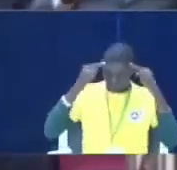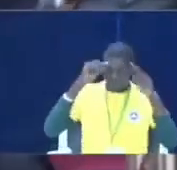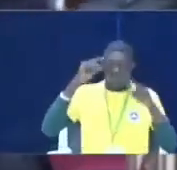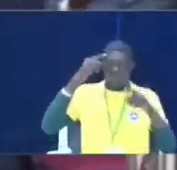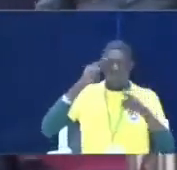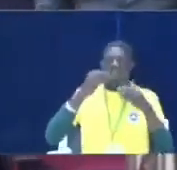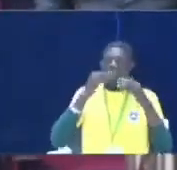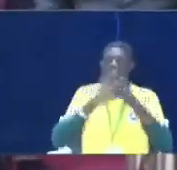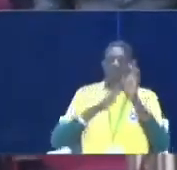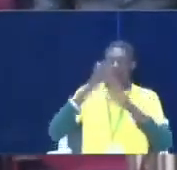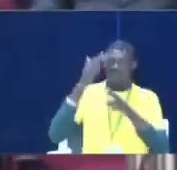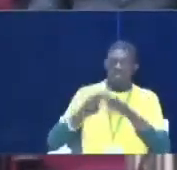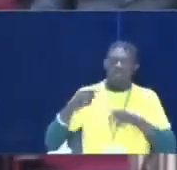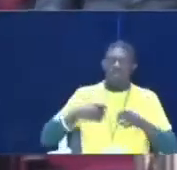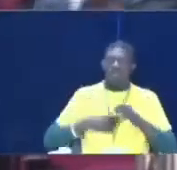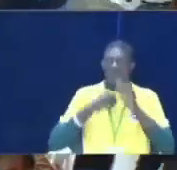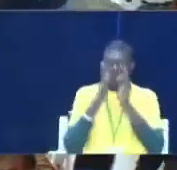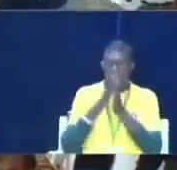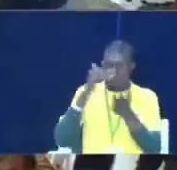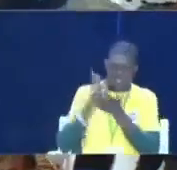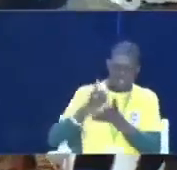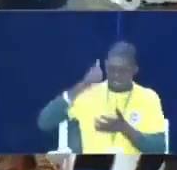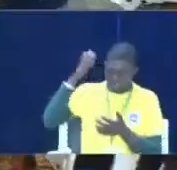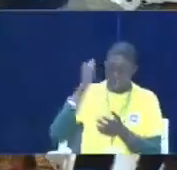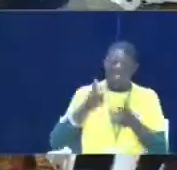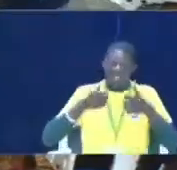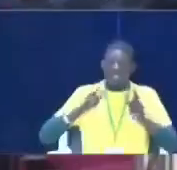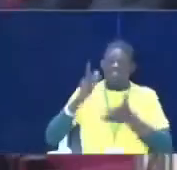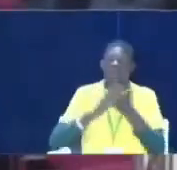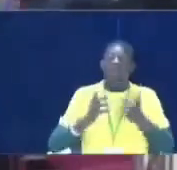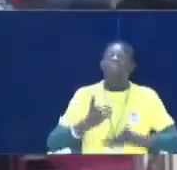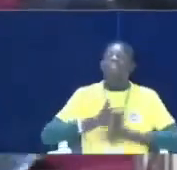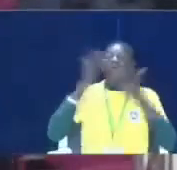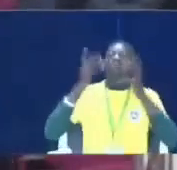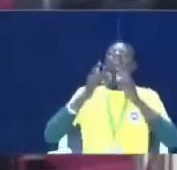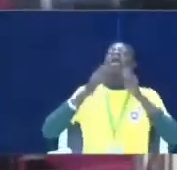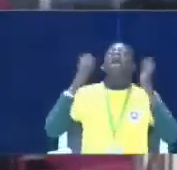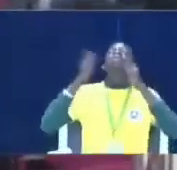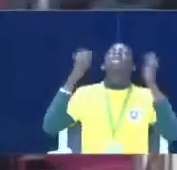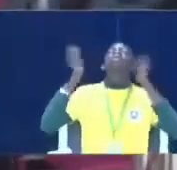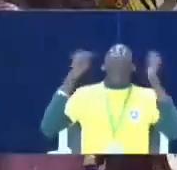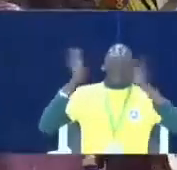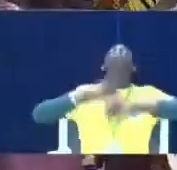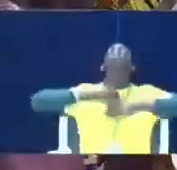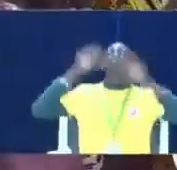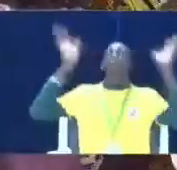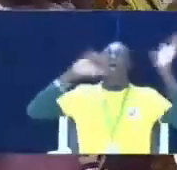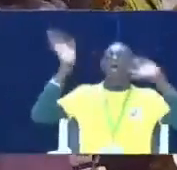Jesus' mighty name we have prayed. Let somebody shout hallelujah!